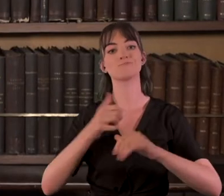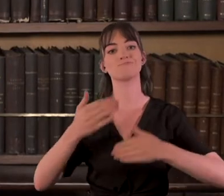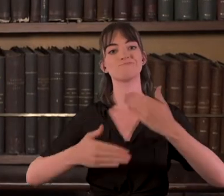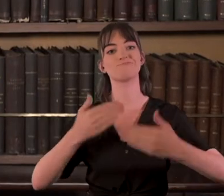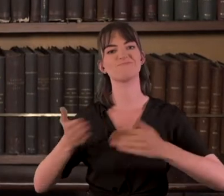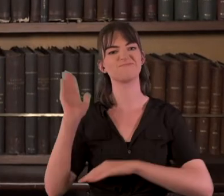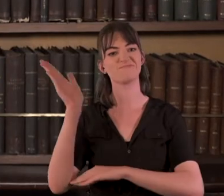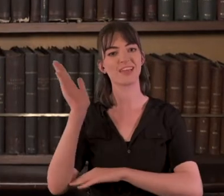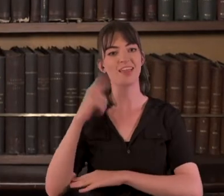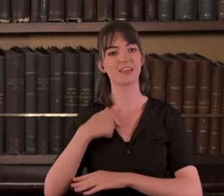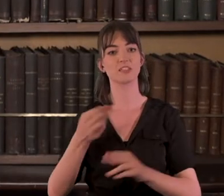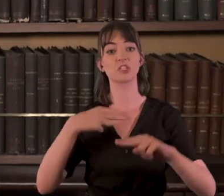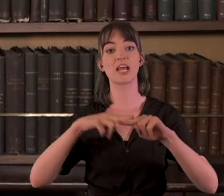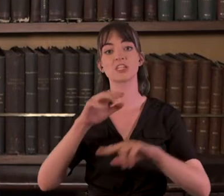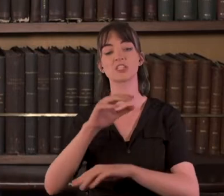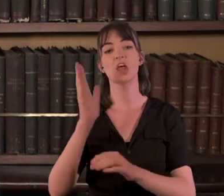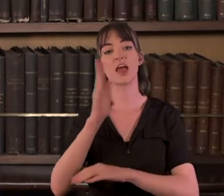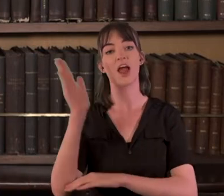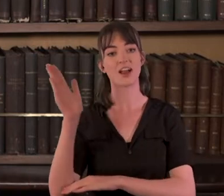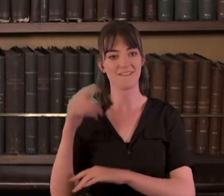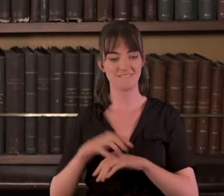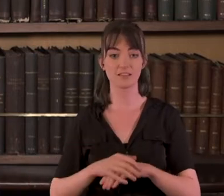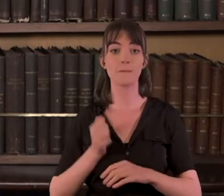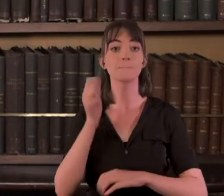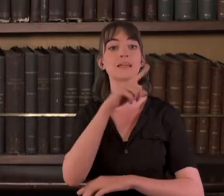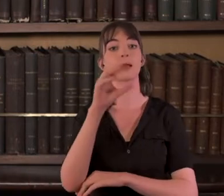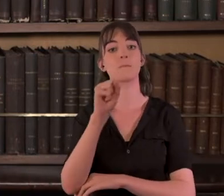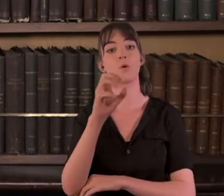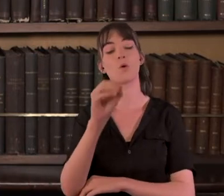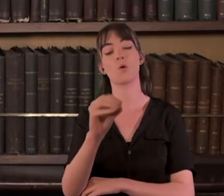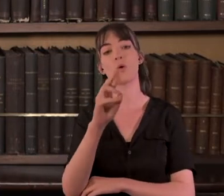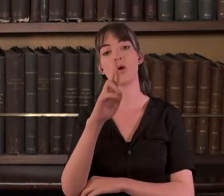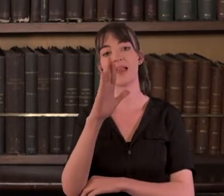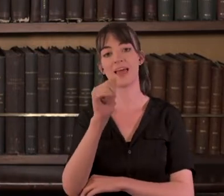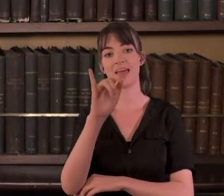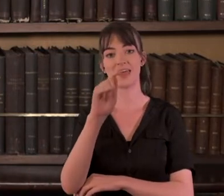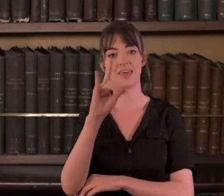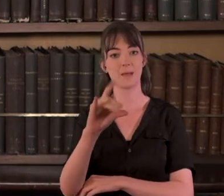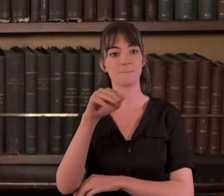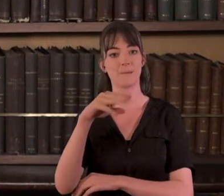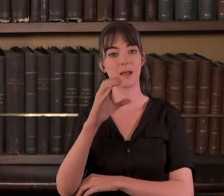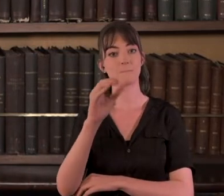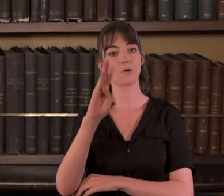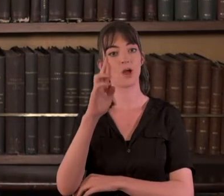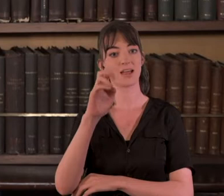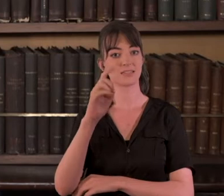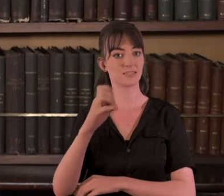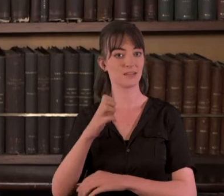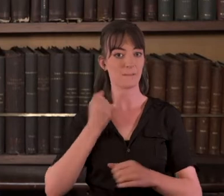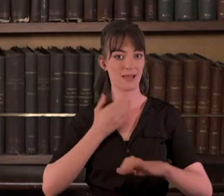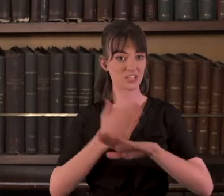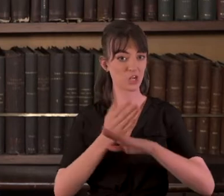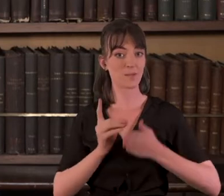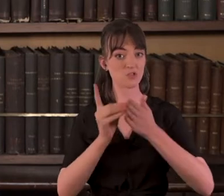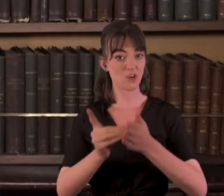National Archives Commemoration Programme. My name is Orla McBride and I'm the Director of the National Archives. The